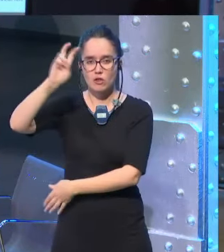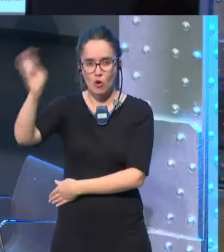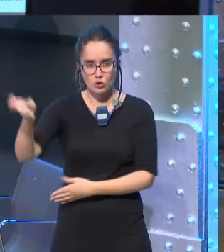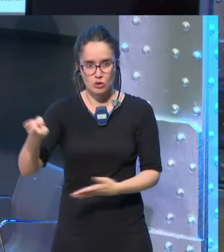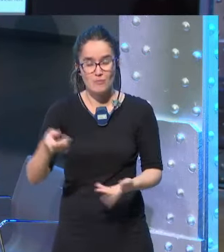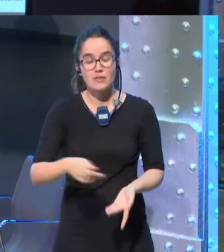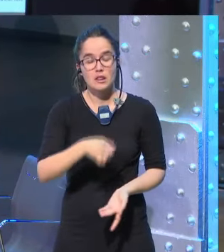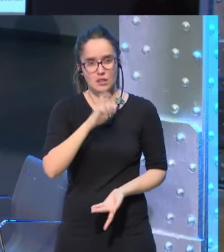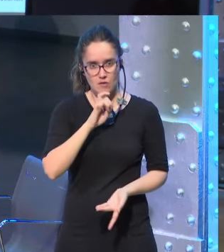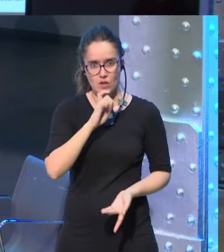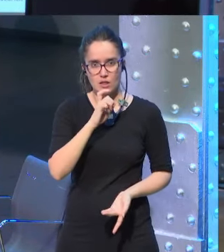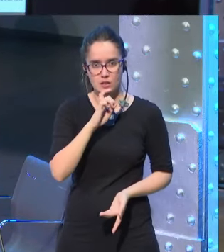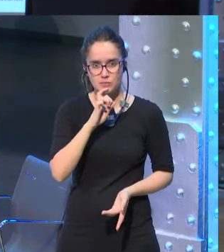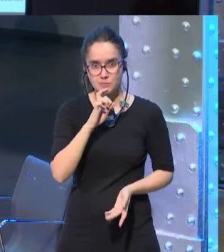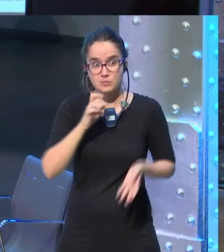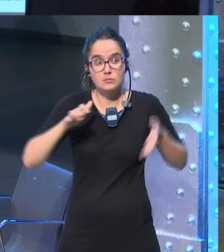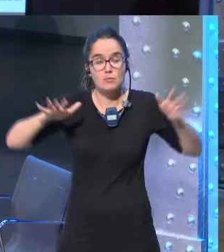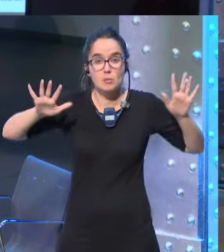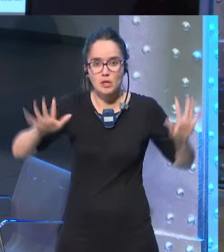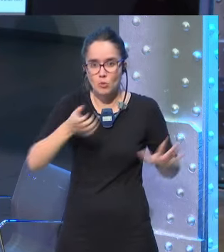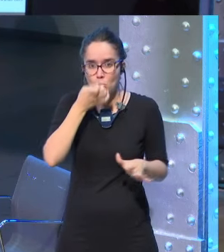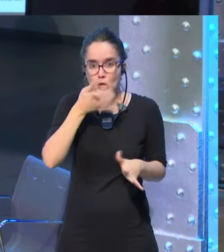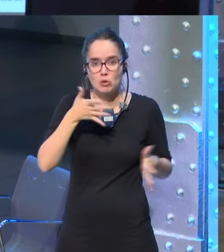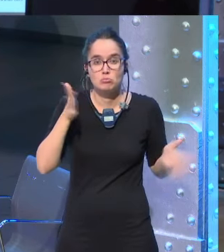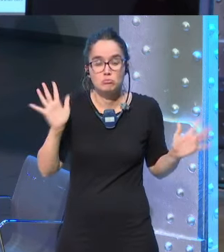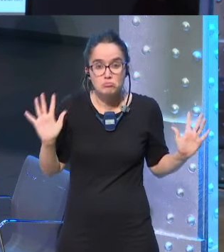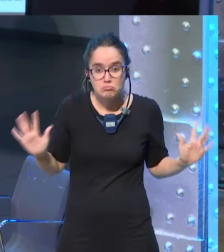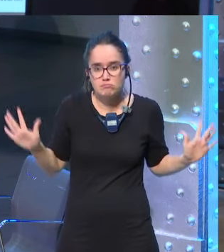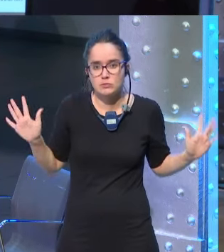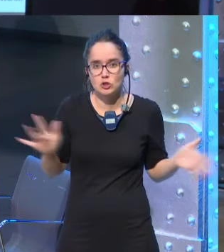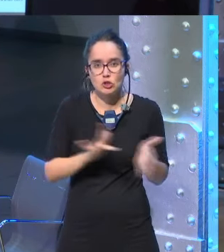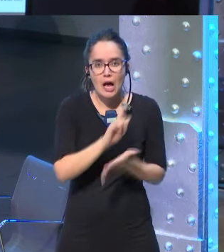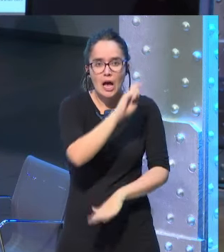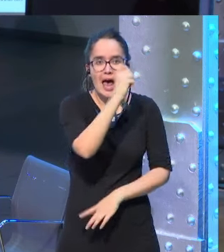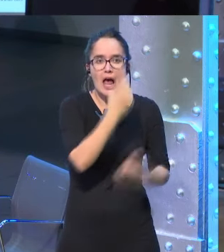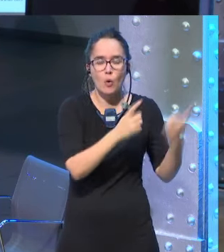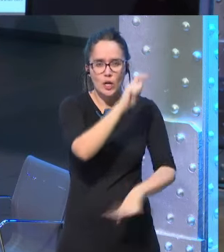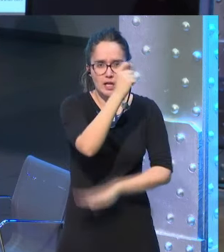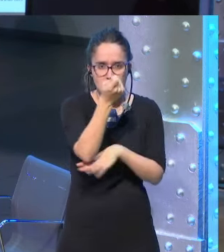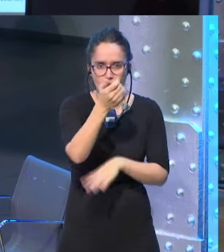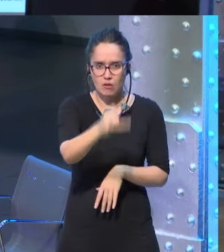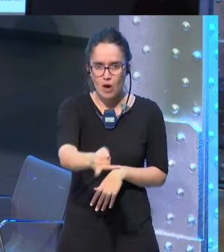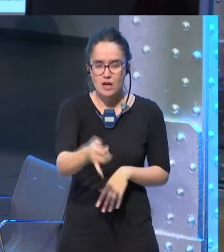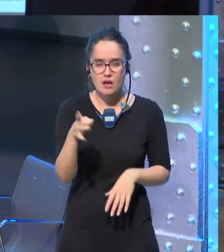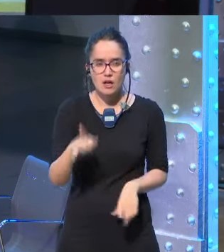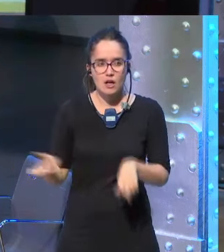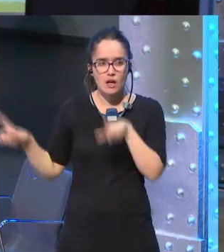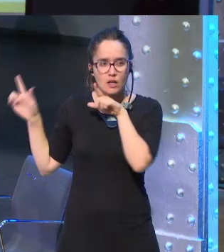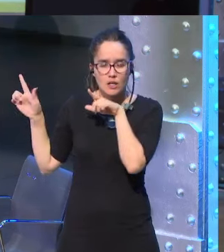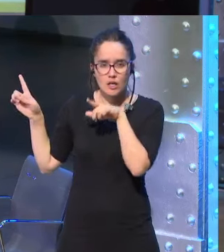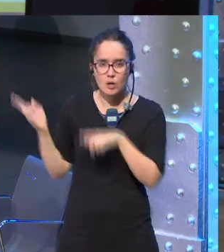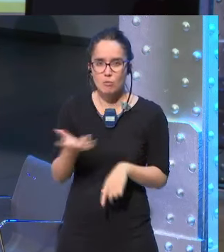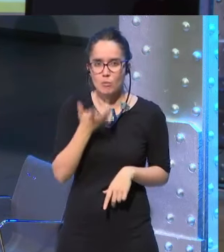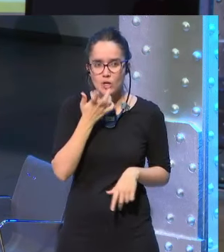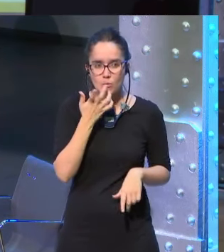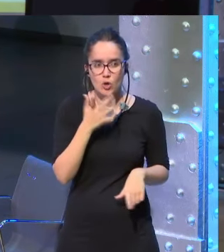have some first successes. So here we take just gravel material that you find almost everywhere